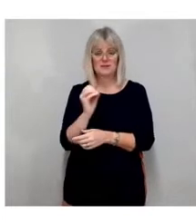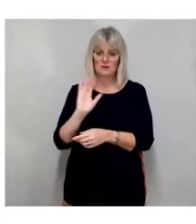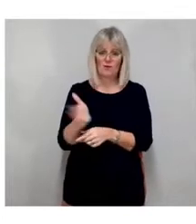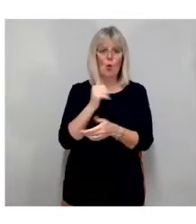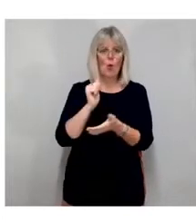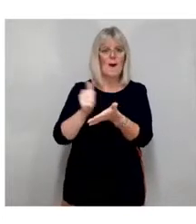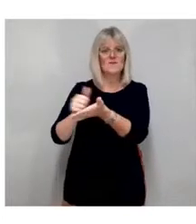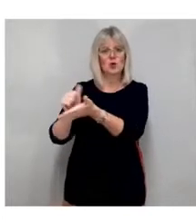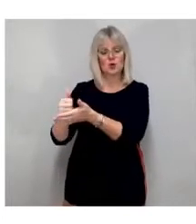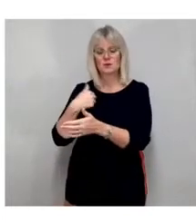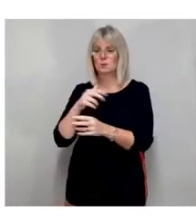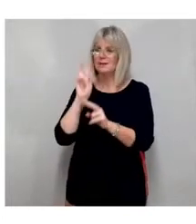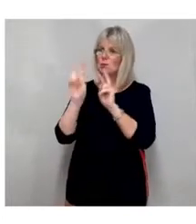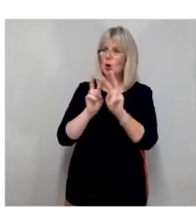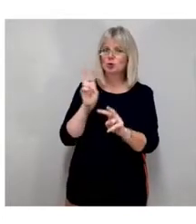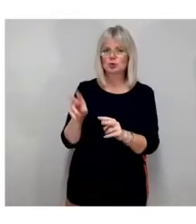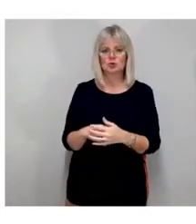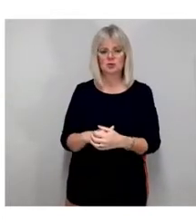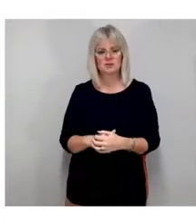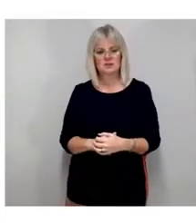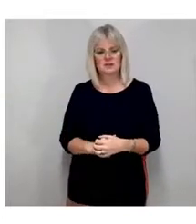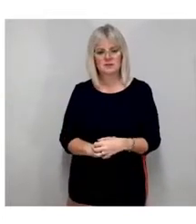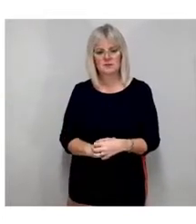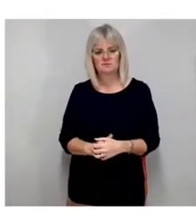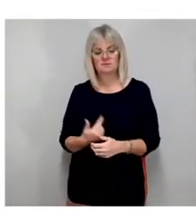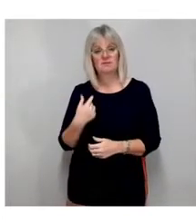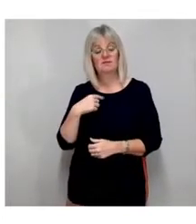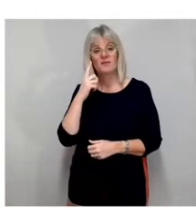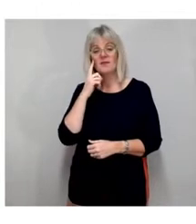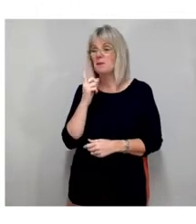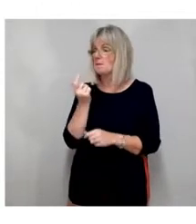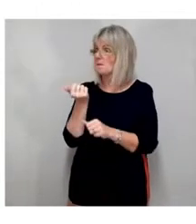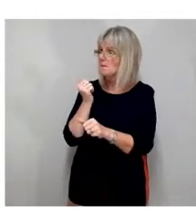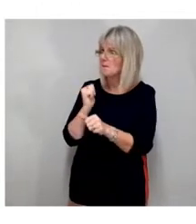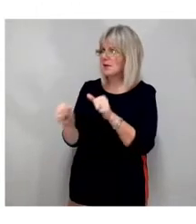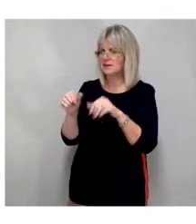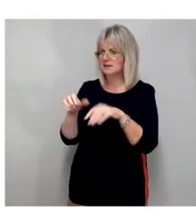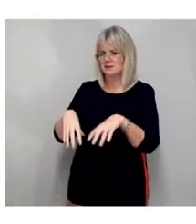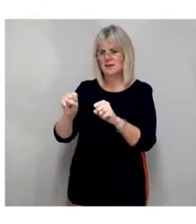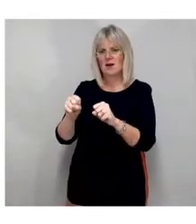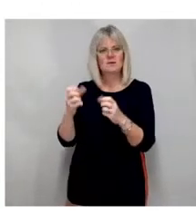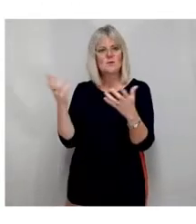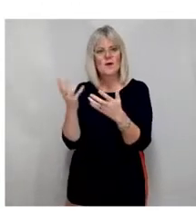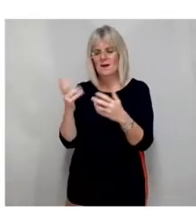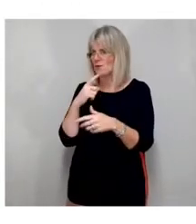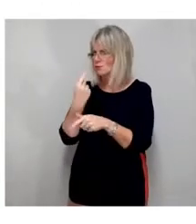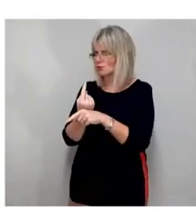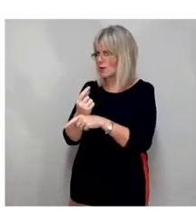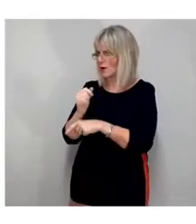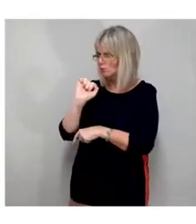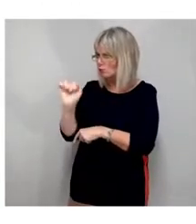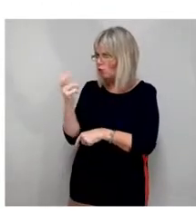share. And I think the best place to start is to talk about your respective journeys thus